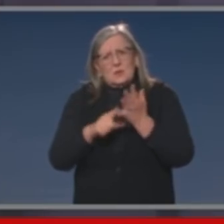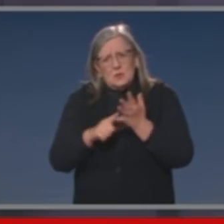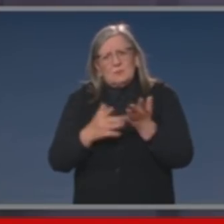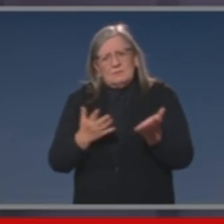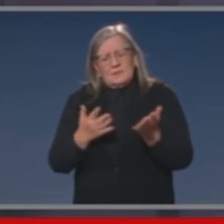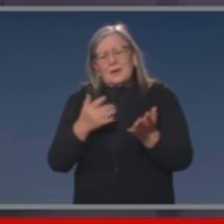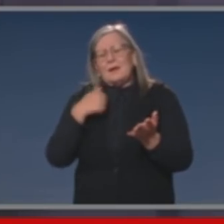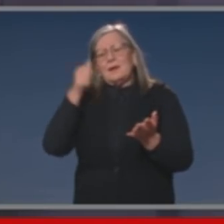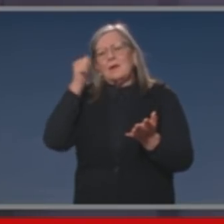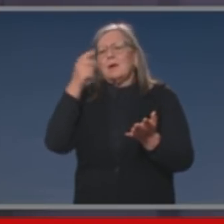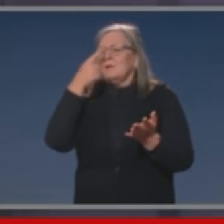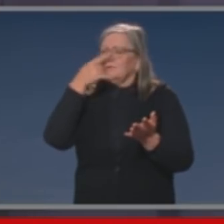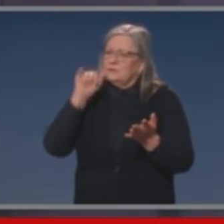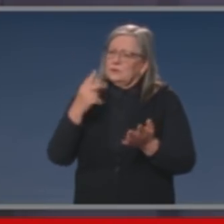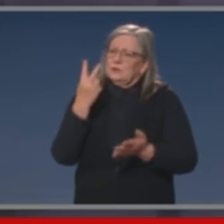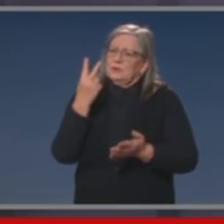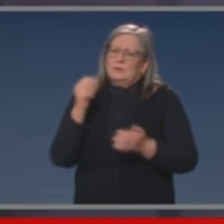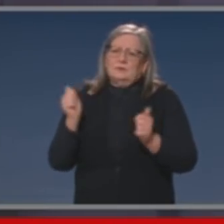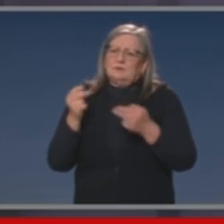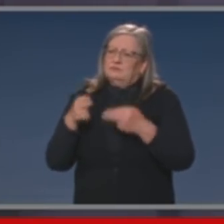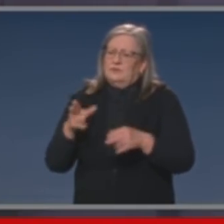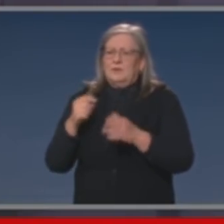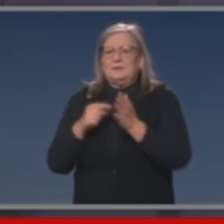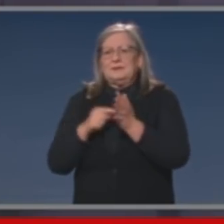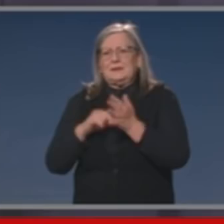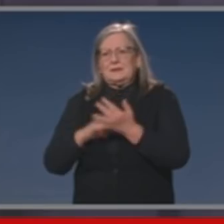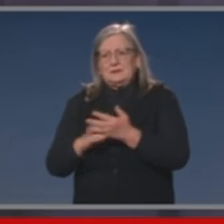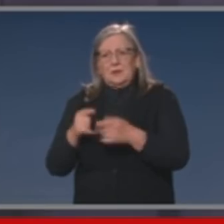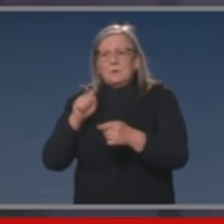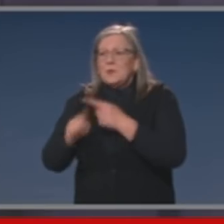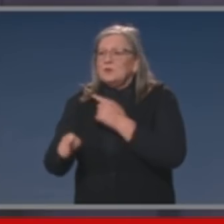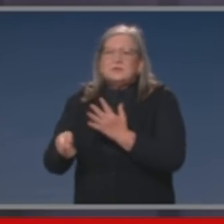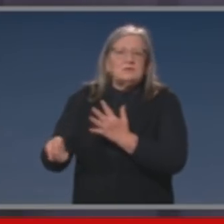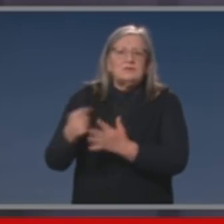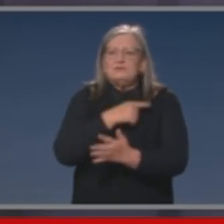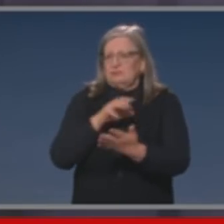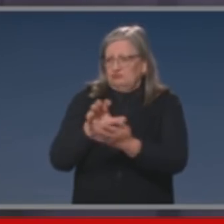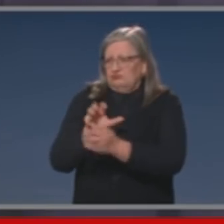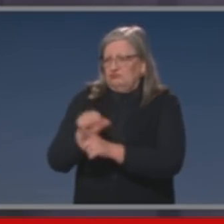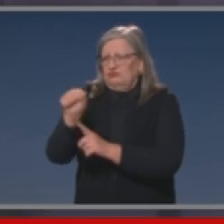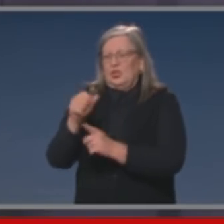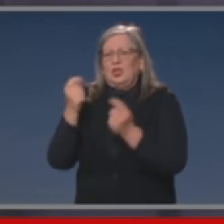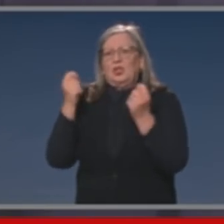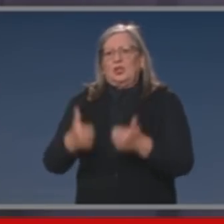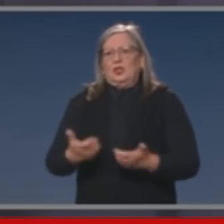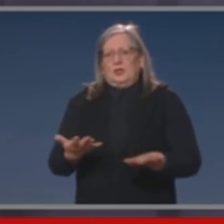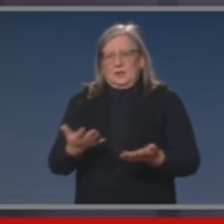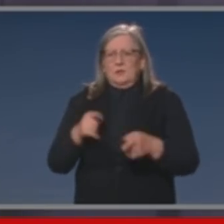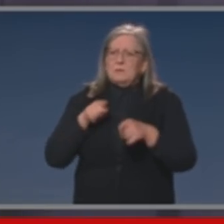But for most people, they've been diagnosed early. There is a large proportion of those with a less severe form of